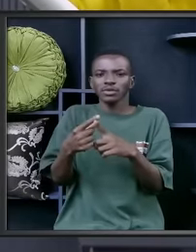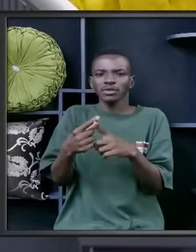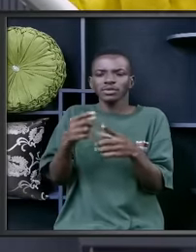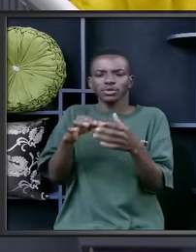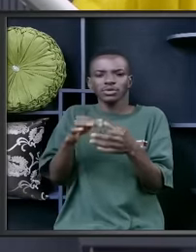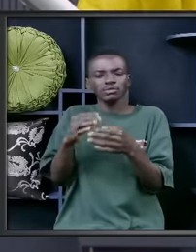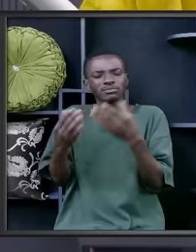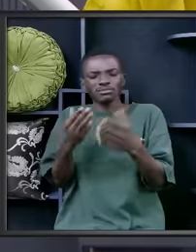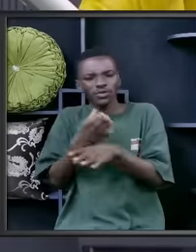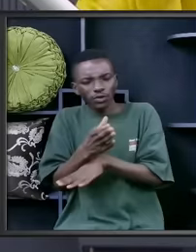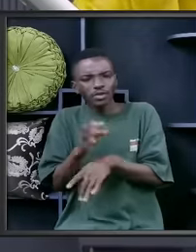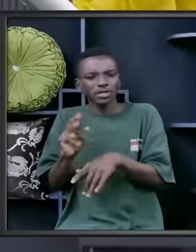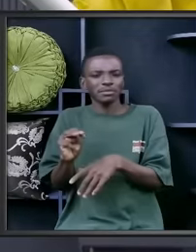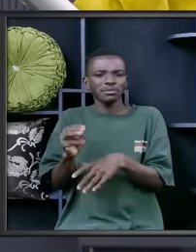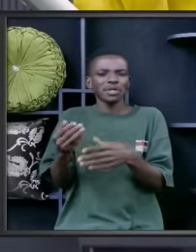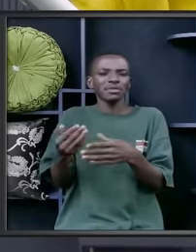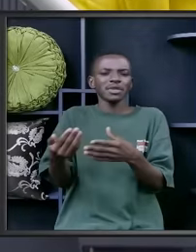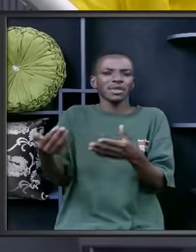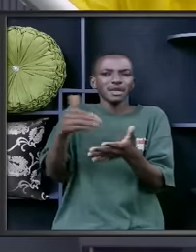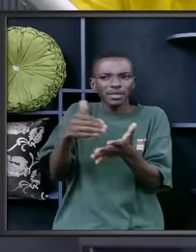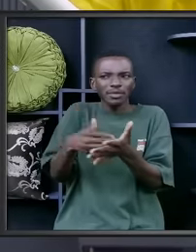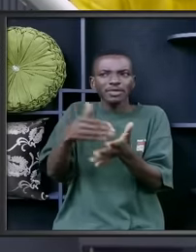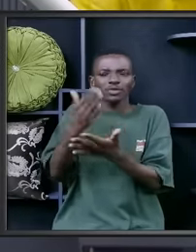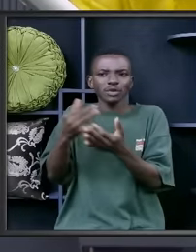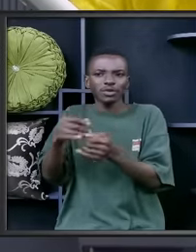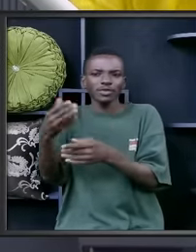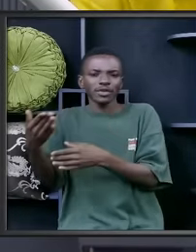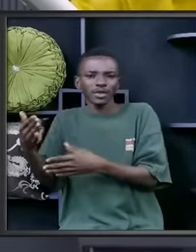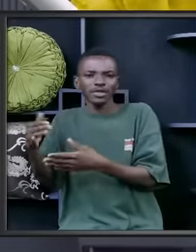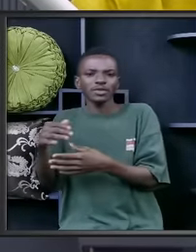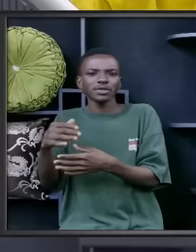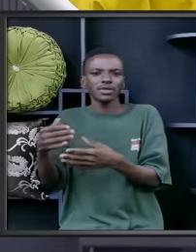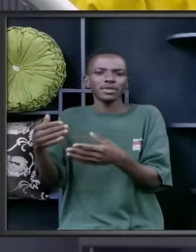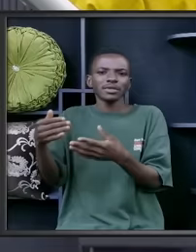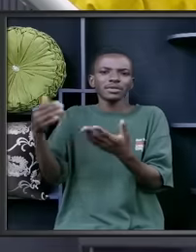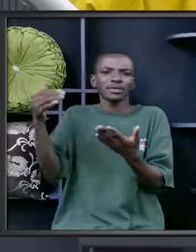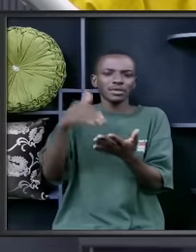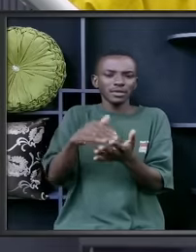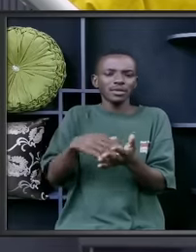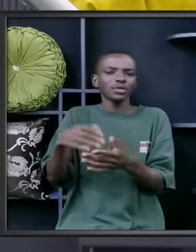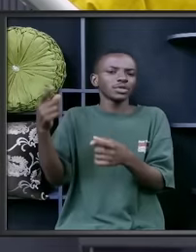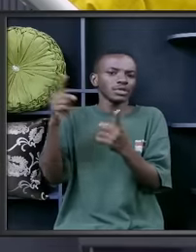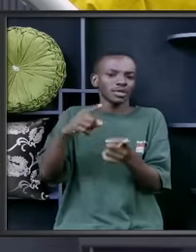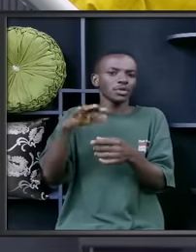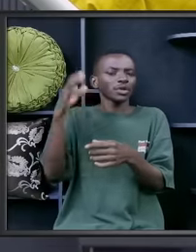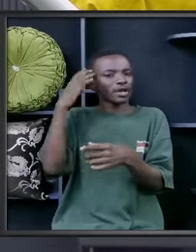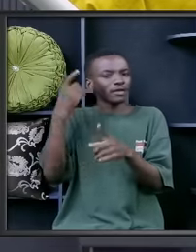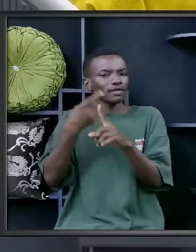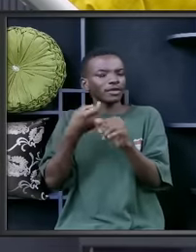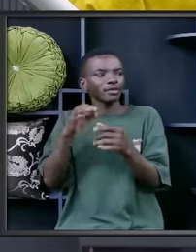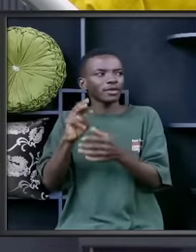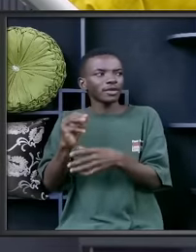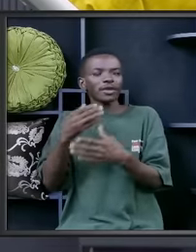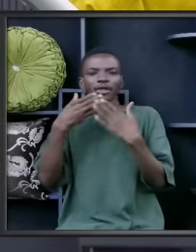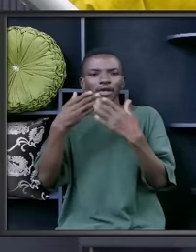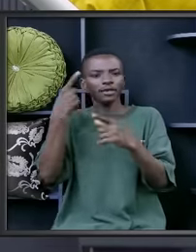thing. Maybe now you they repeat some of the things where it talks they make you not do. Okay. Until we hear from him. Yes, sir. Thank you